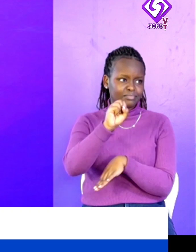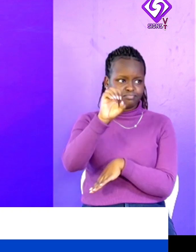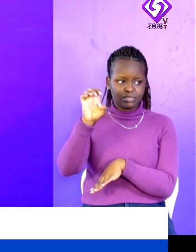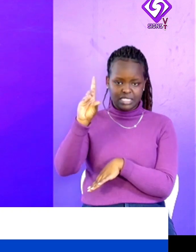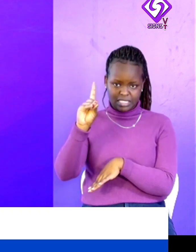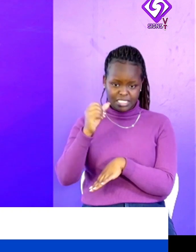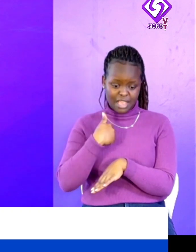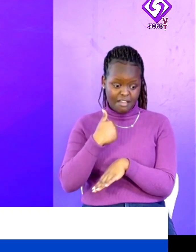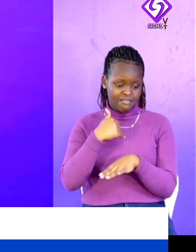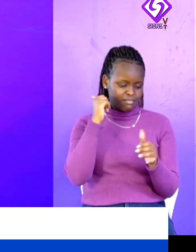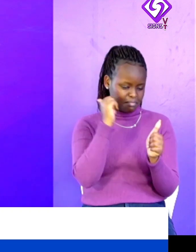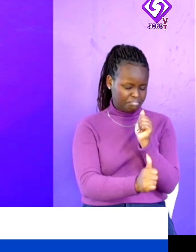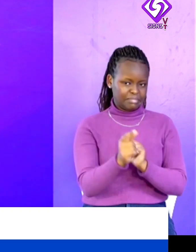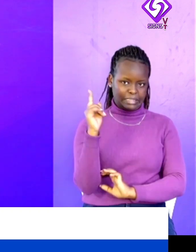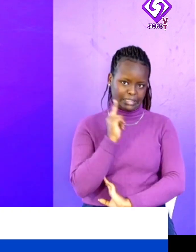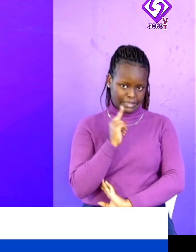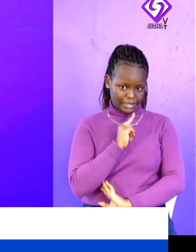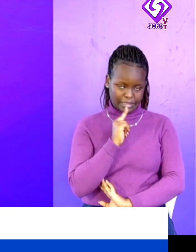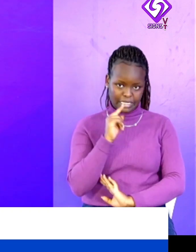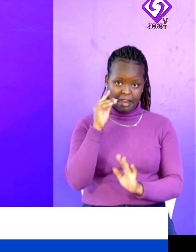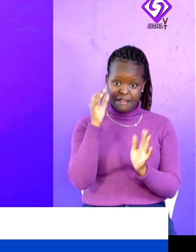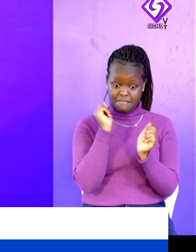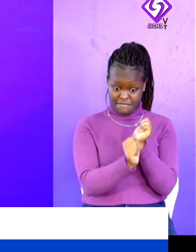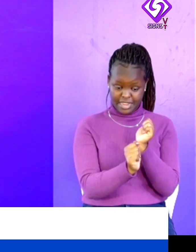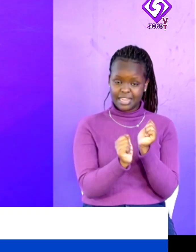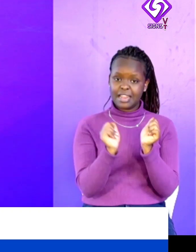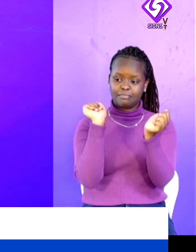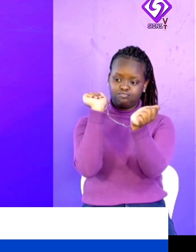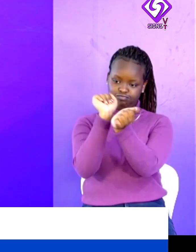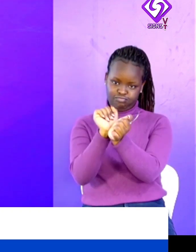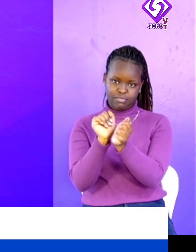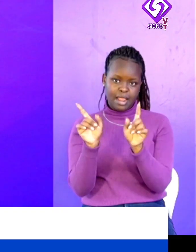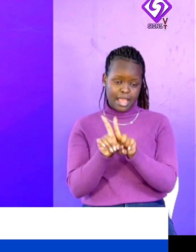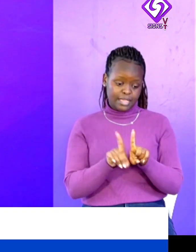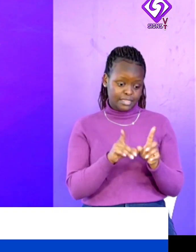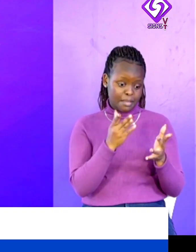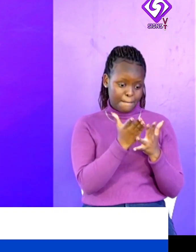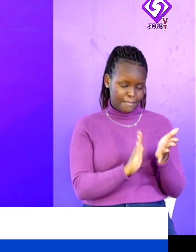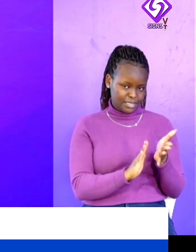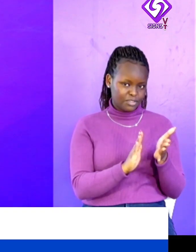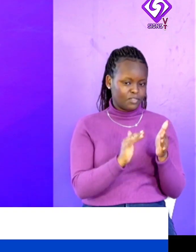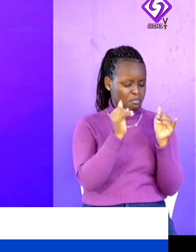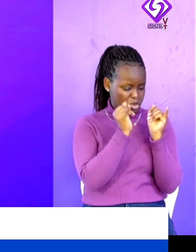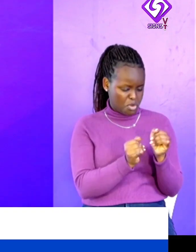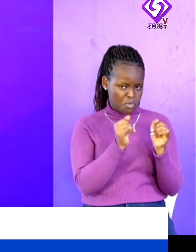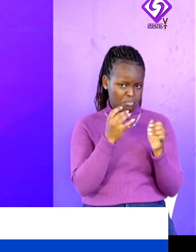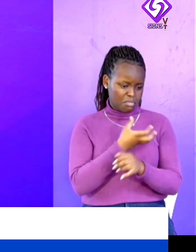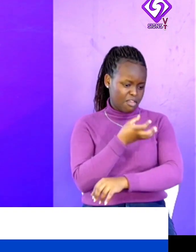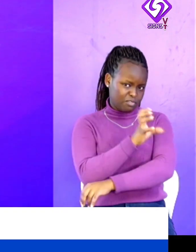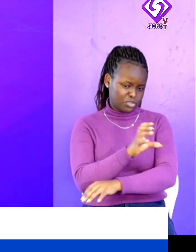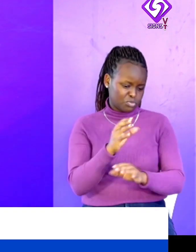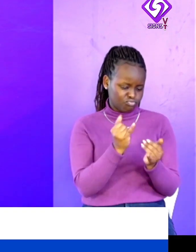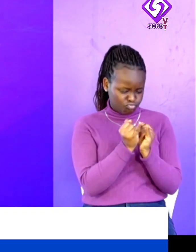severe penalties, including fines and imprisonment, as part of a renewed effort to sanitize